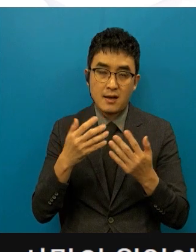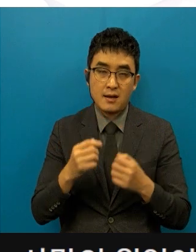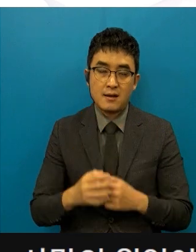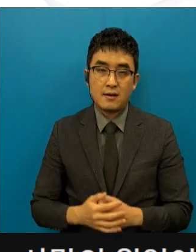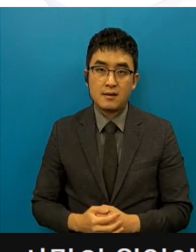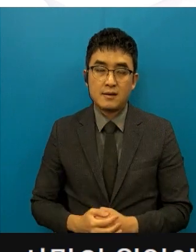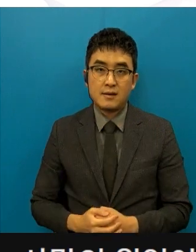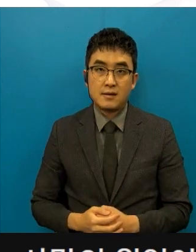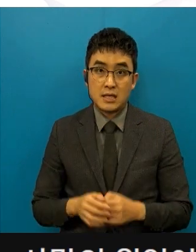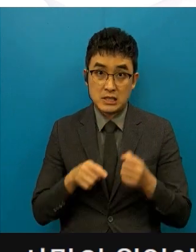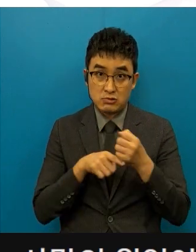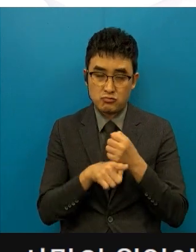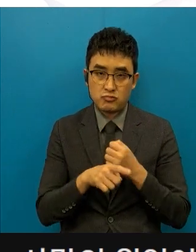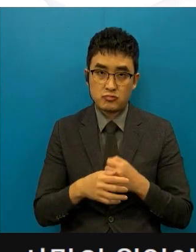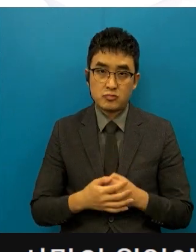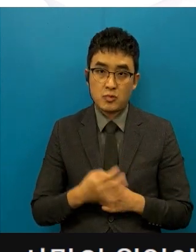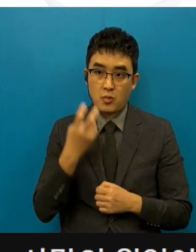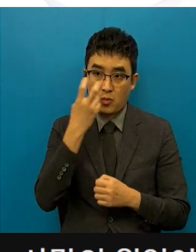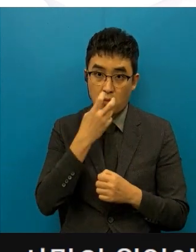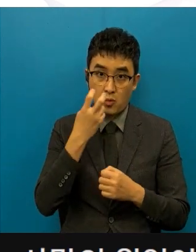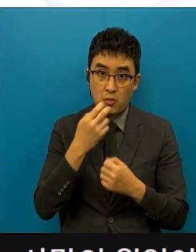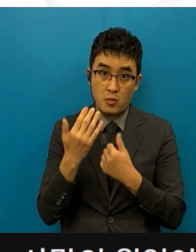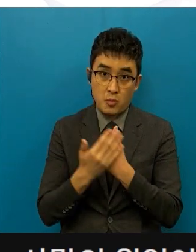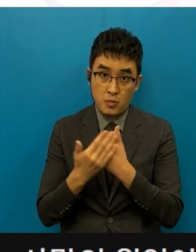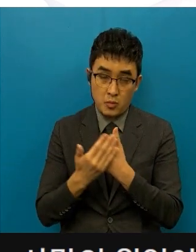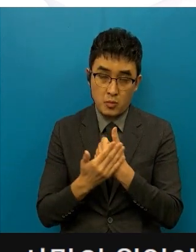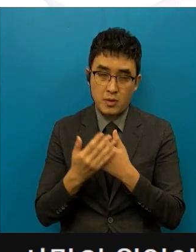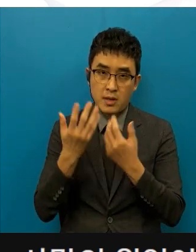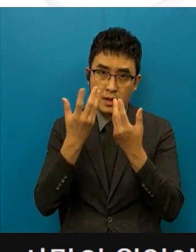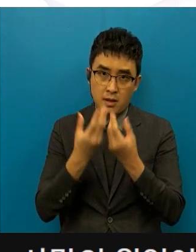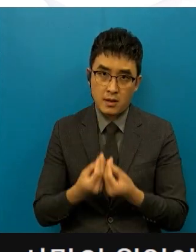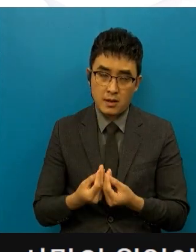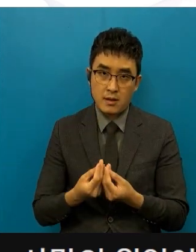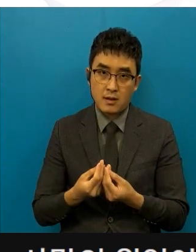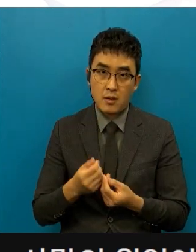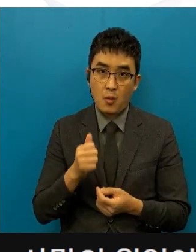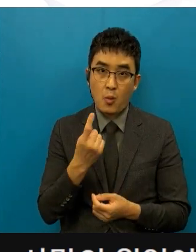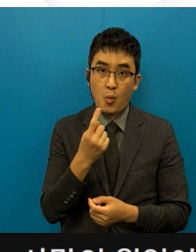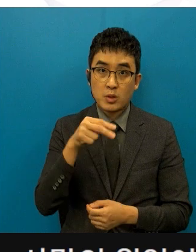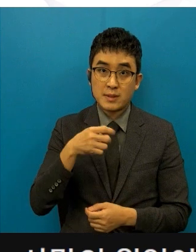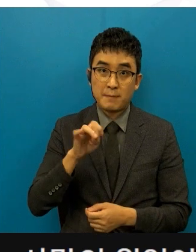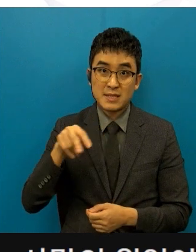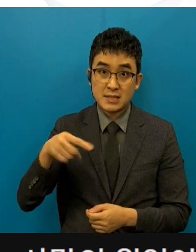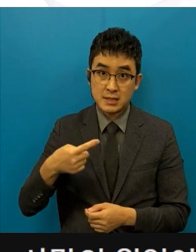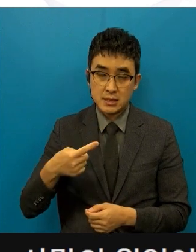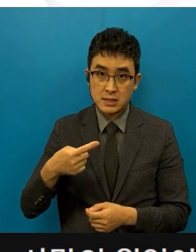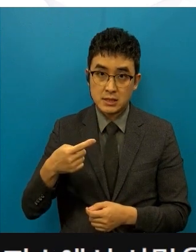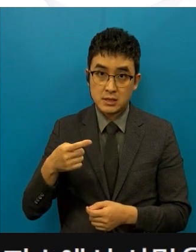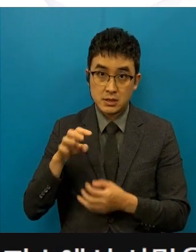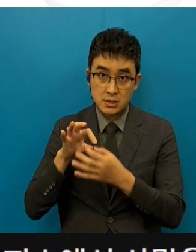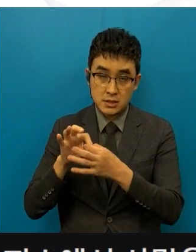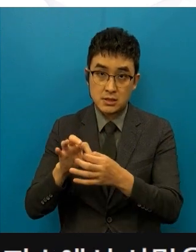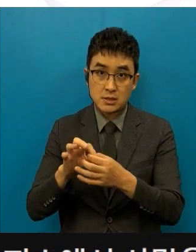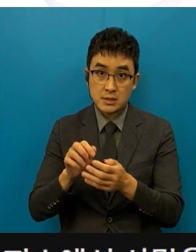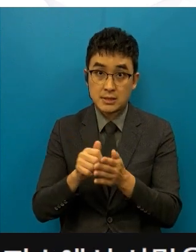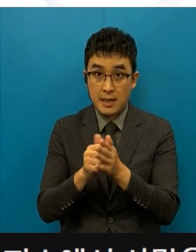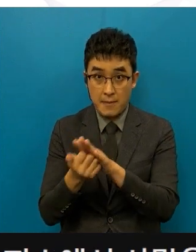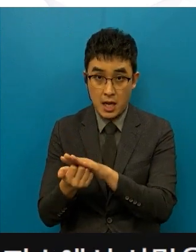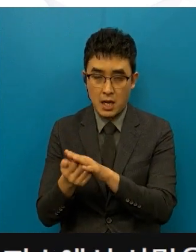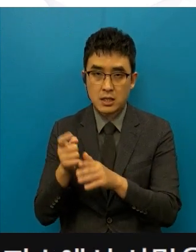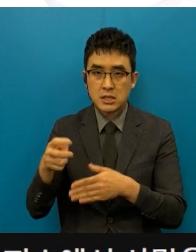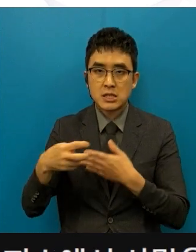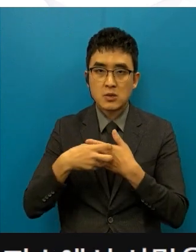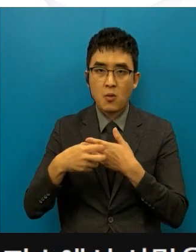health insurance. The NHS will take care of it. If you die at home, a care service